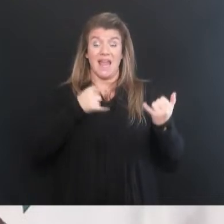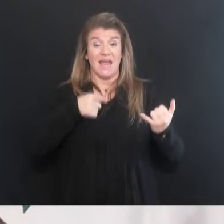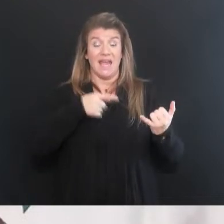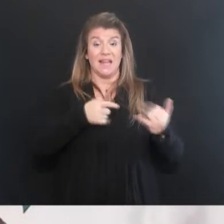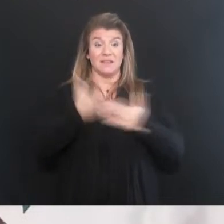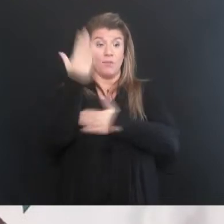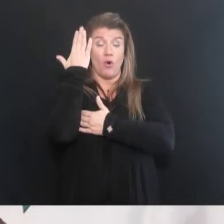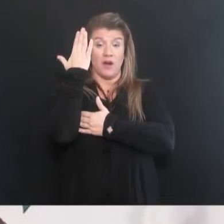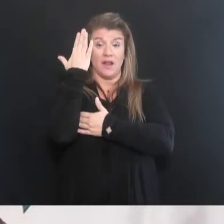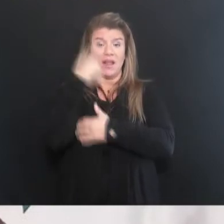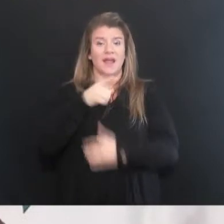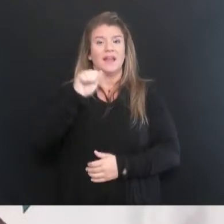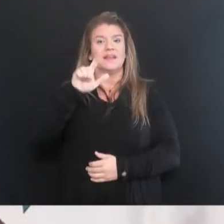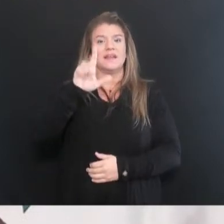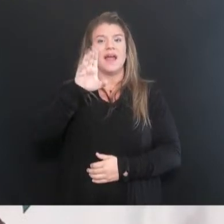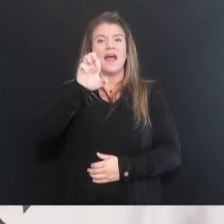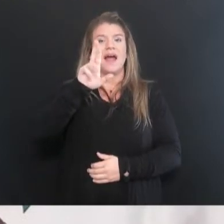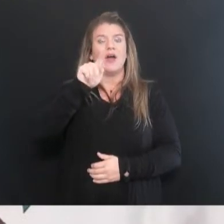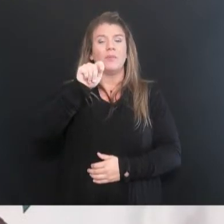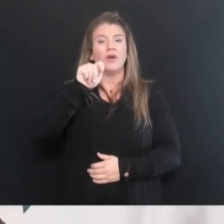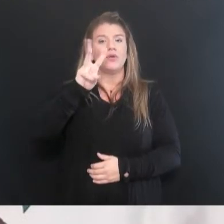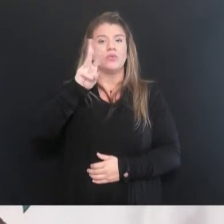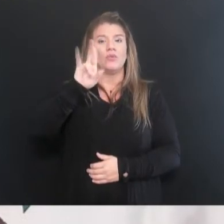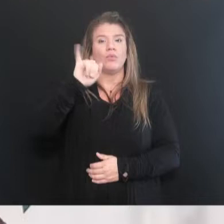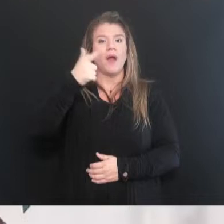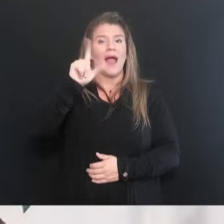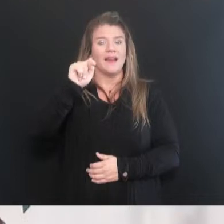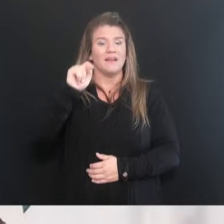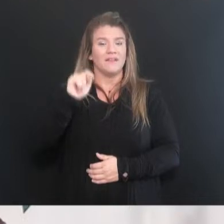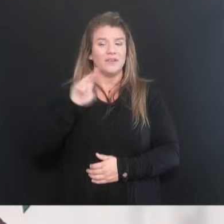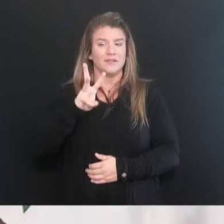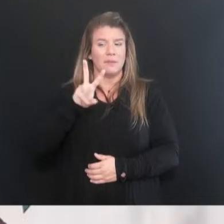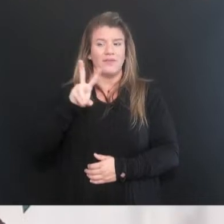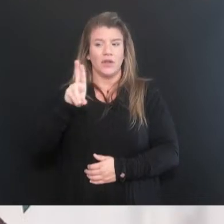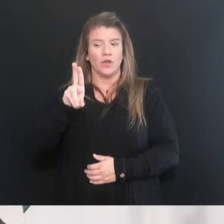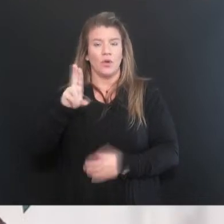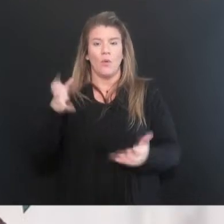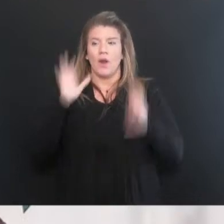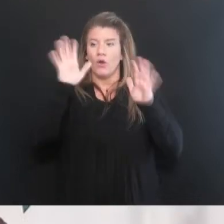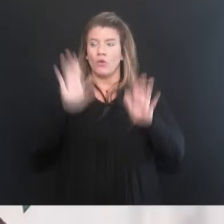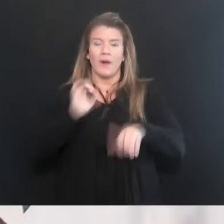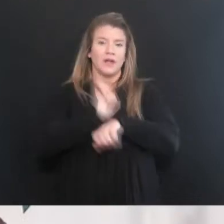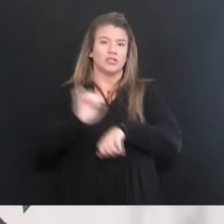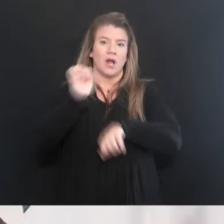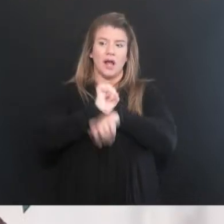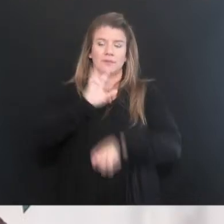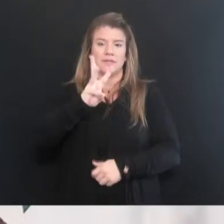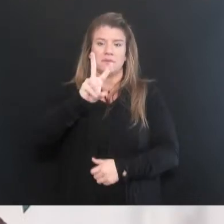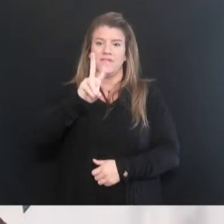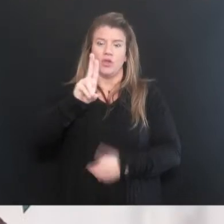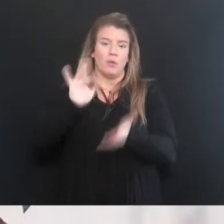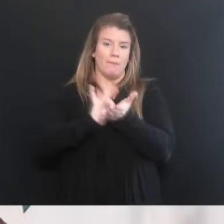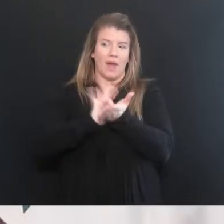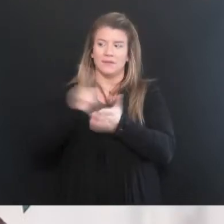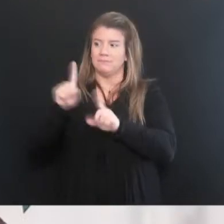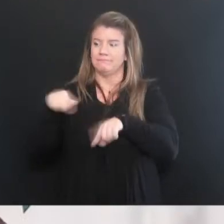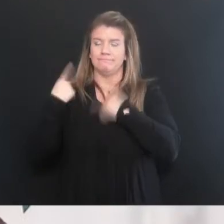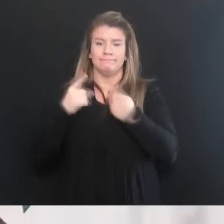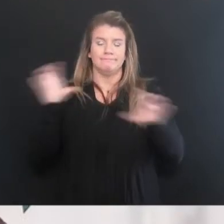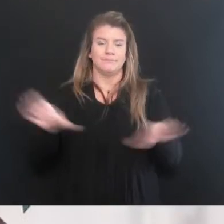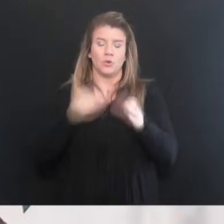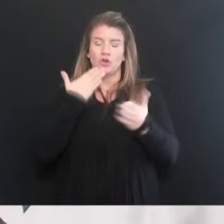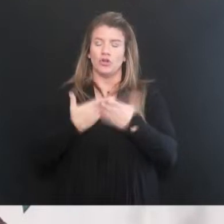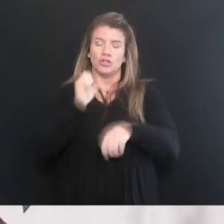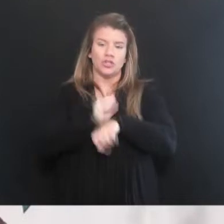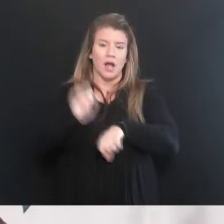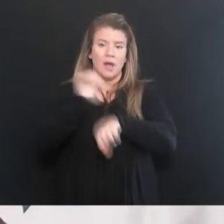this morning was Albert Wright with WVU, and what a job with WVU medicine that Albert's done. He's doing a great job